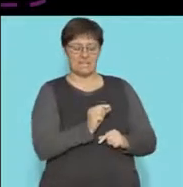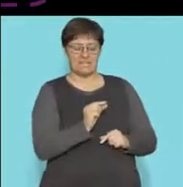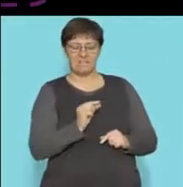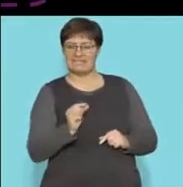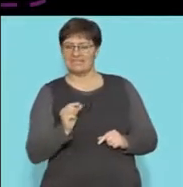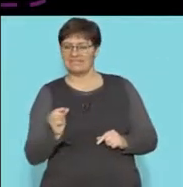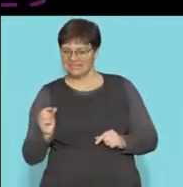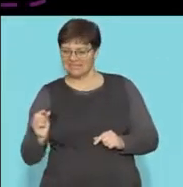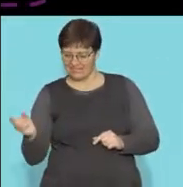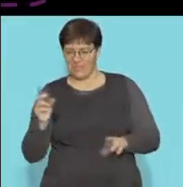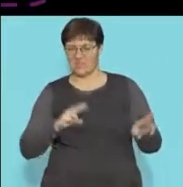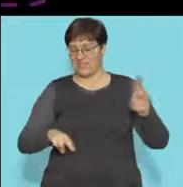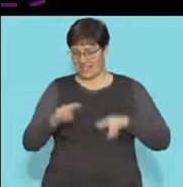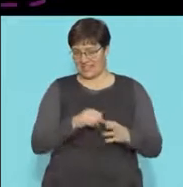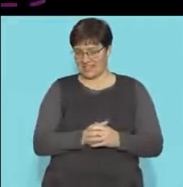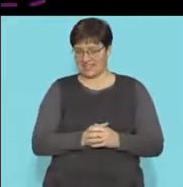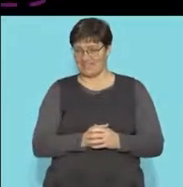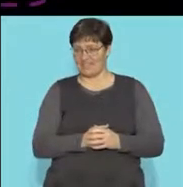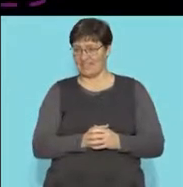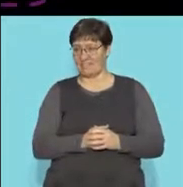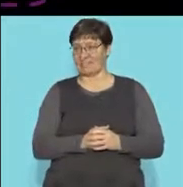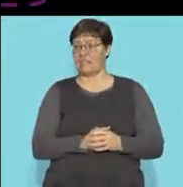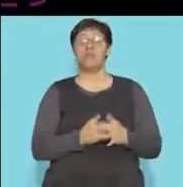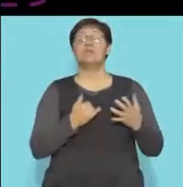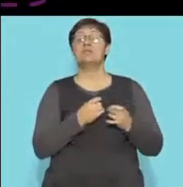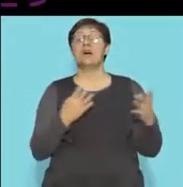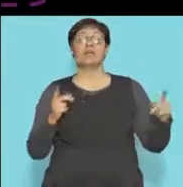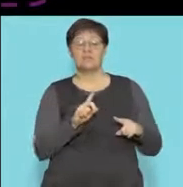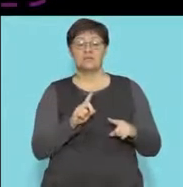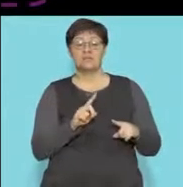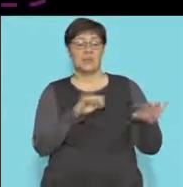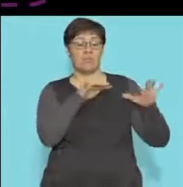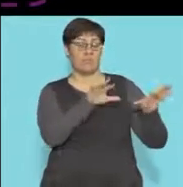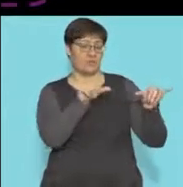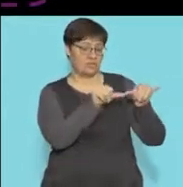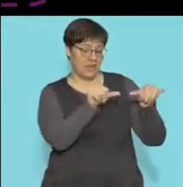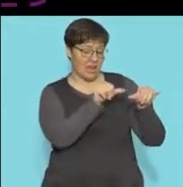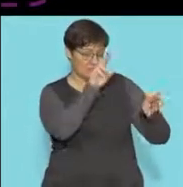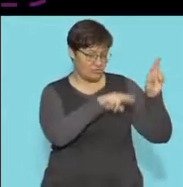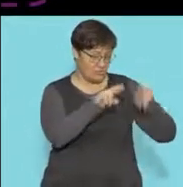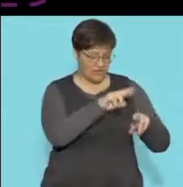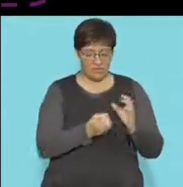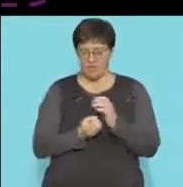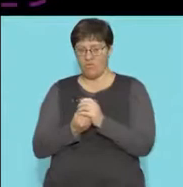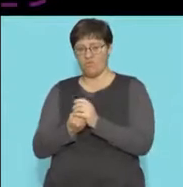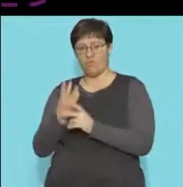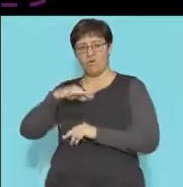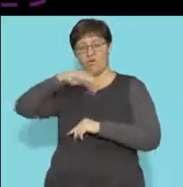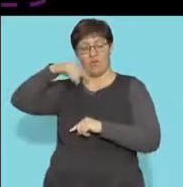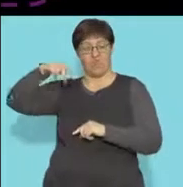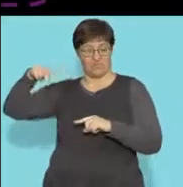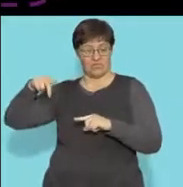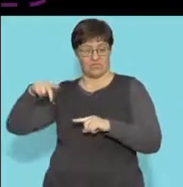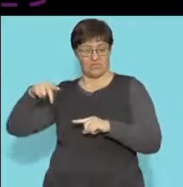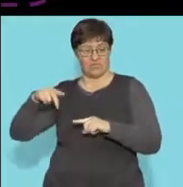bite-sized chunks. We're going to start this lesson revising population size and growth